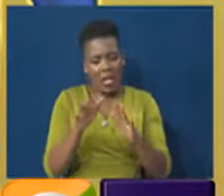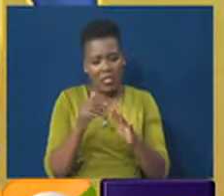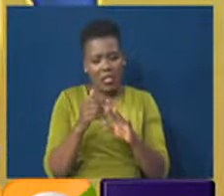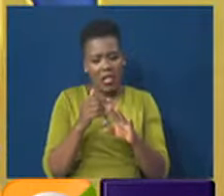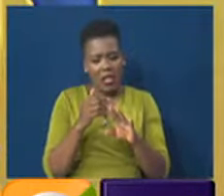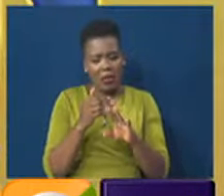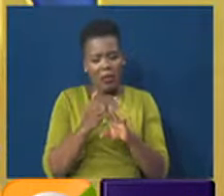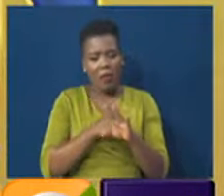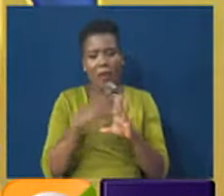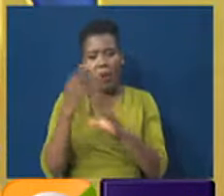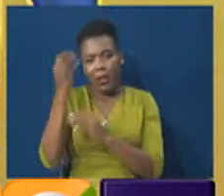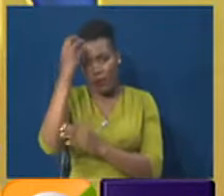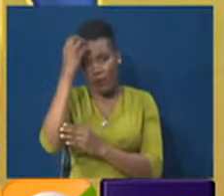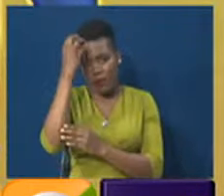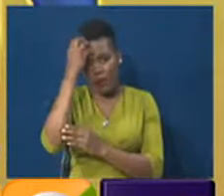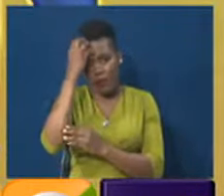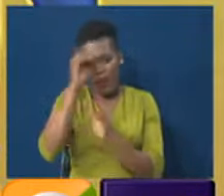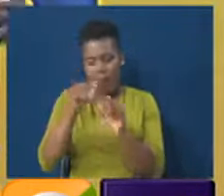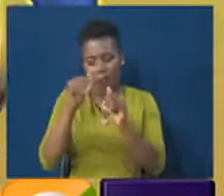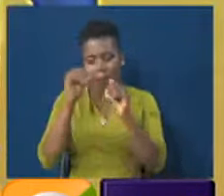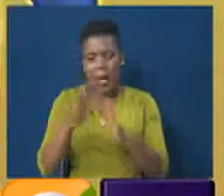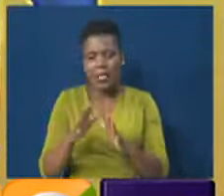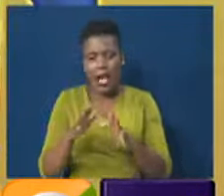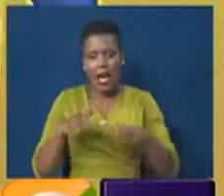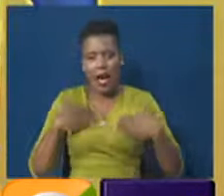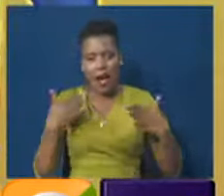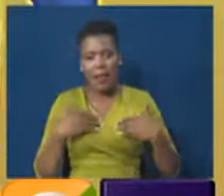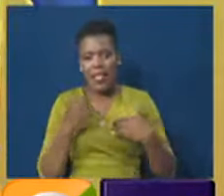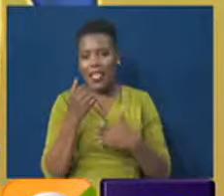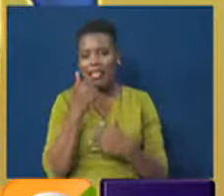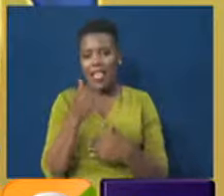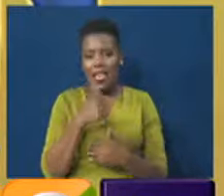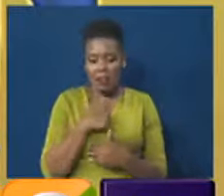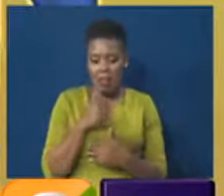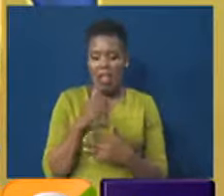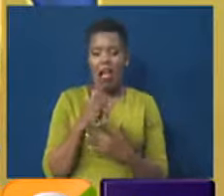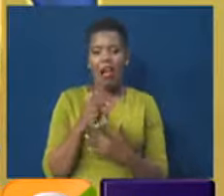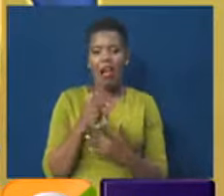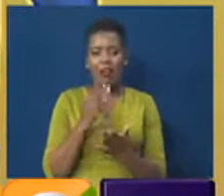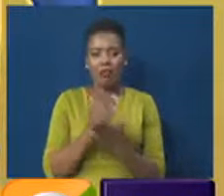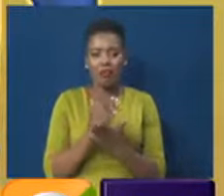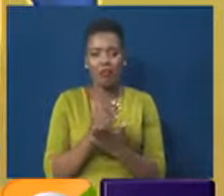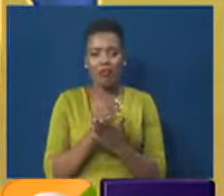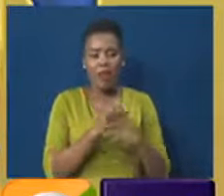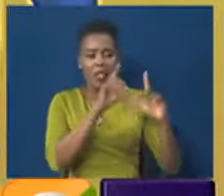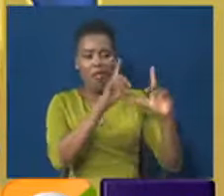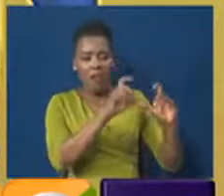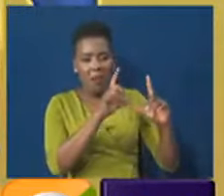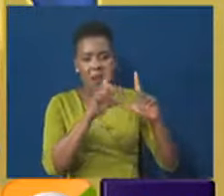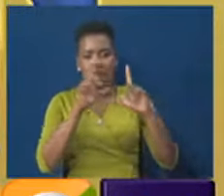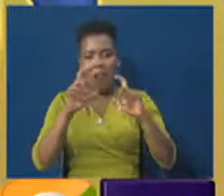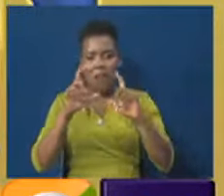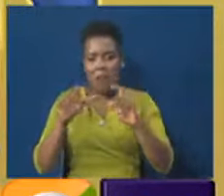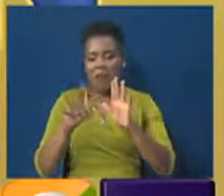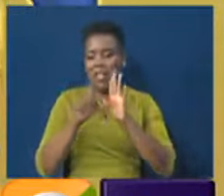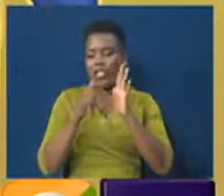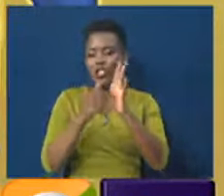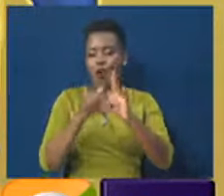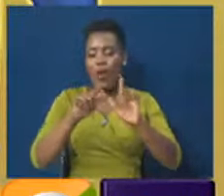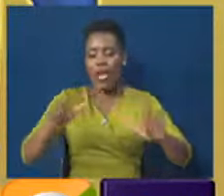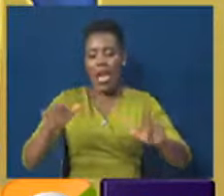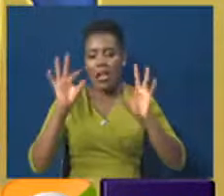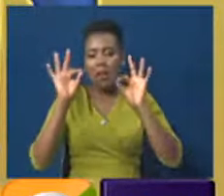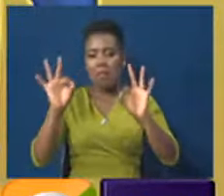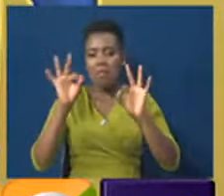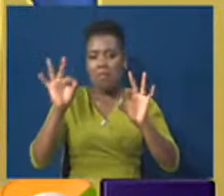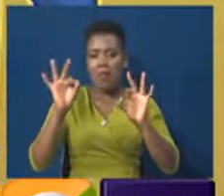here last week, how come these farmers get it? How come they are telling me they are taking, you know, selfies in their maize plantations? They are actual people who voted